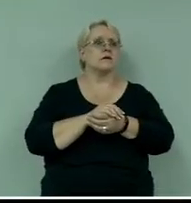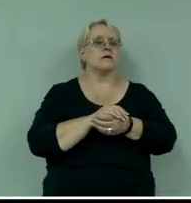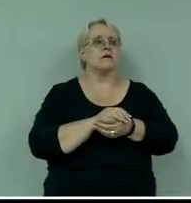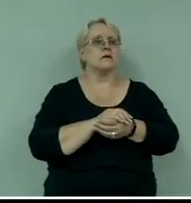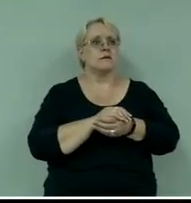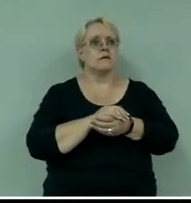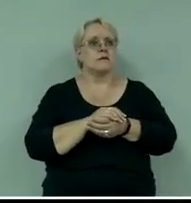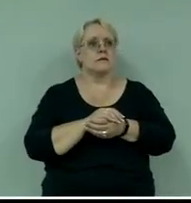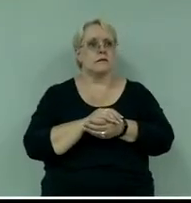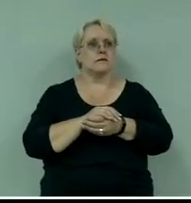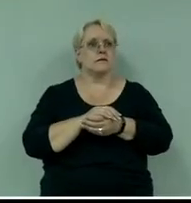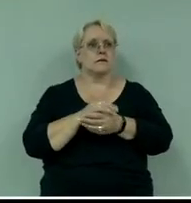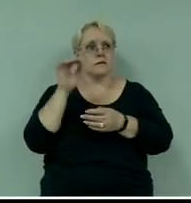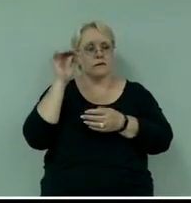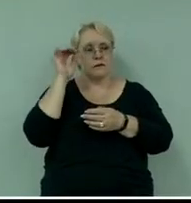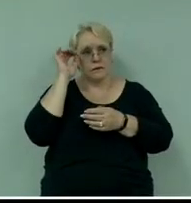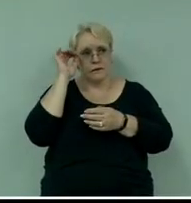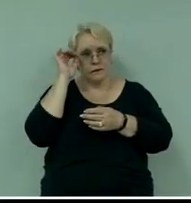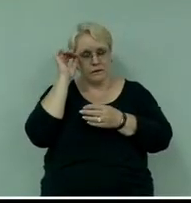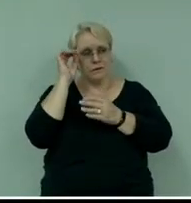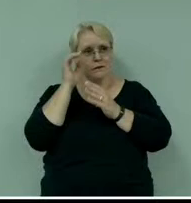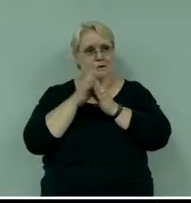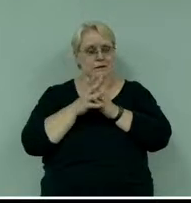sir. How you doing?